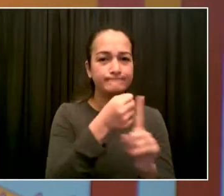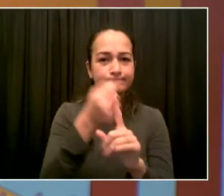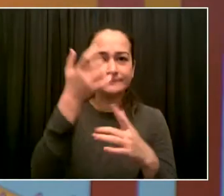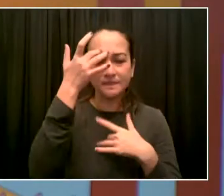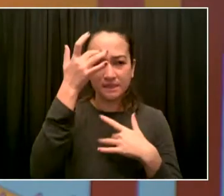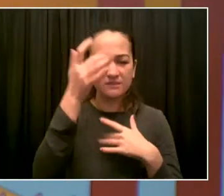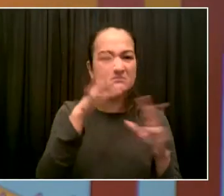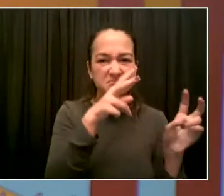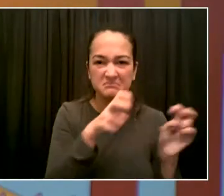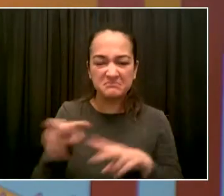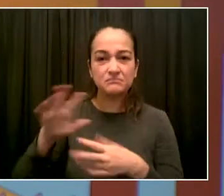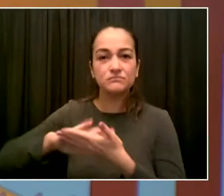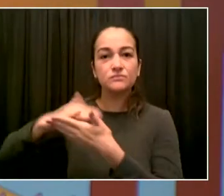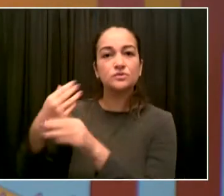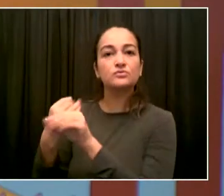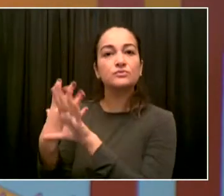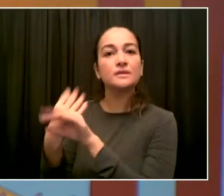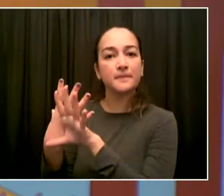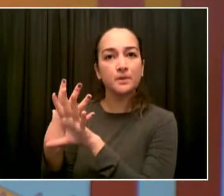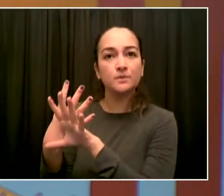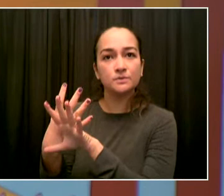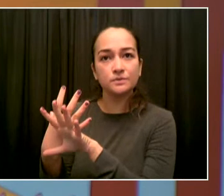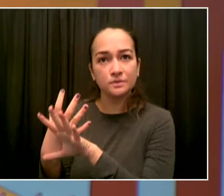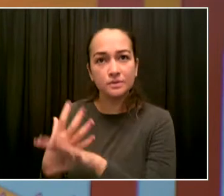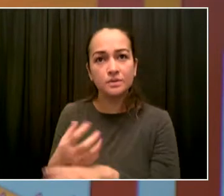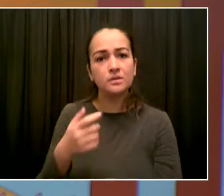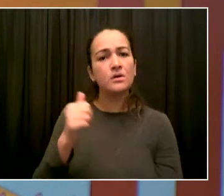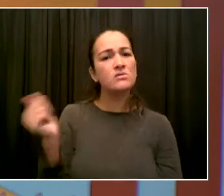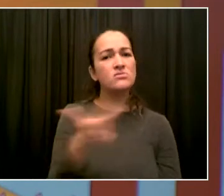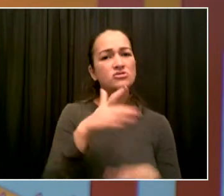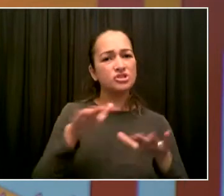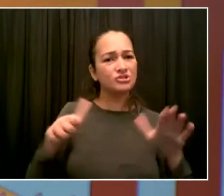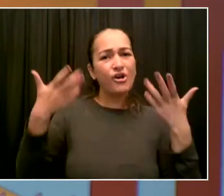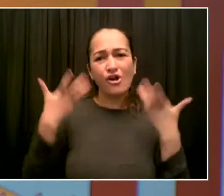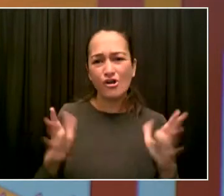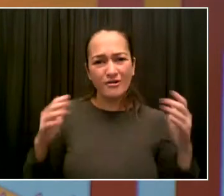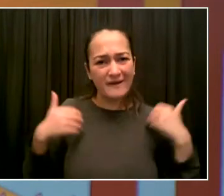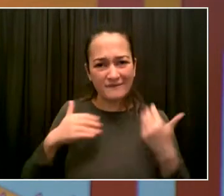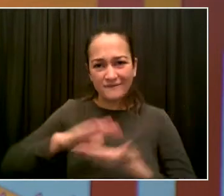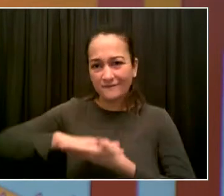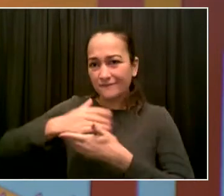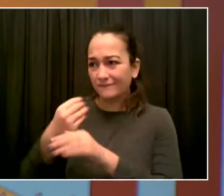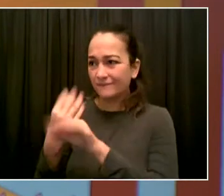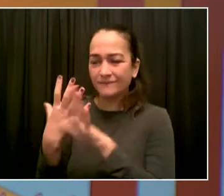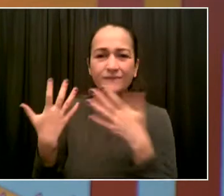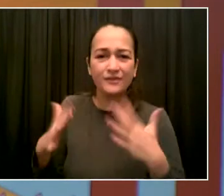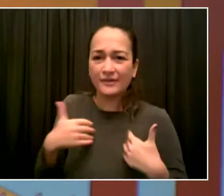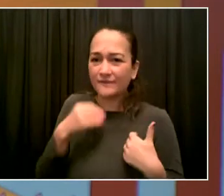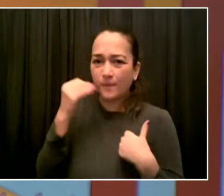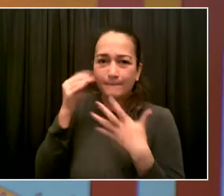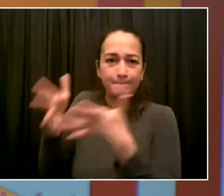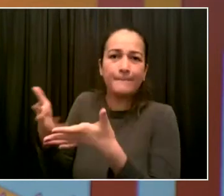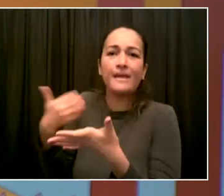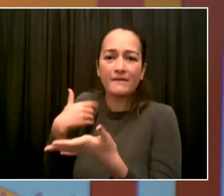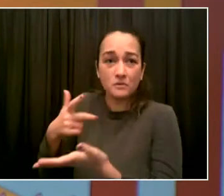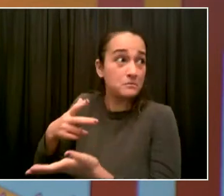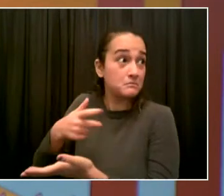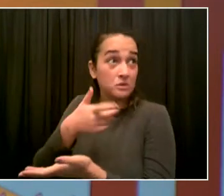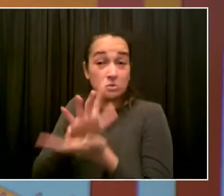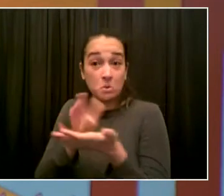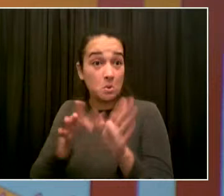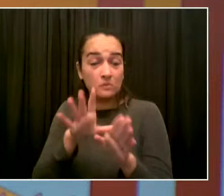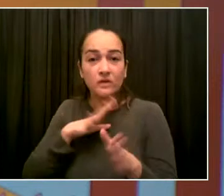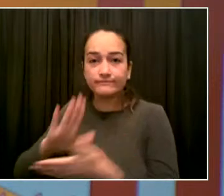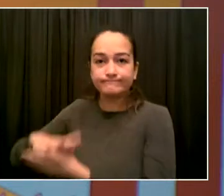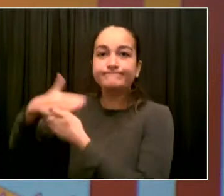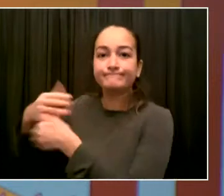fuller details. I think it's fair to say, and I don't know if Dave has anything to add as well, that typically when it's about